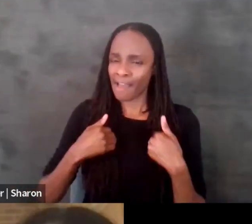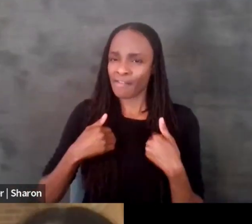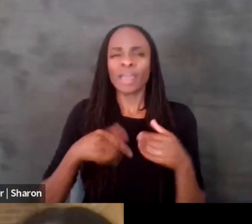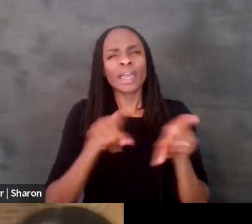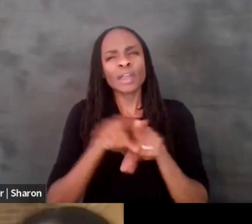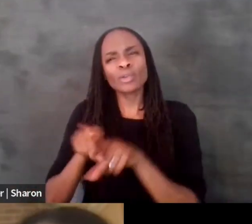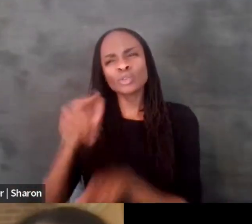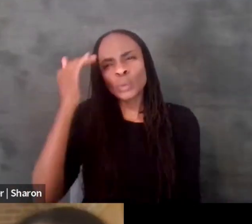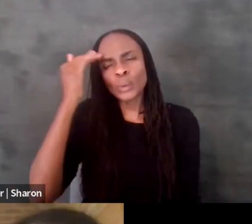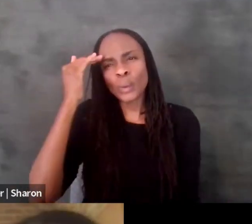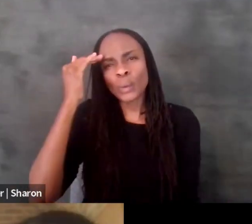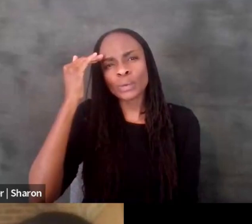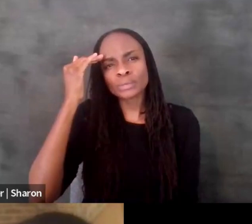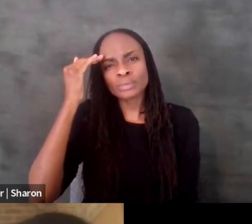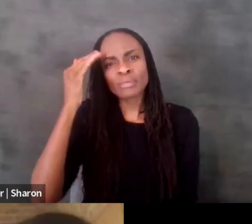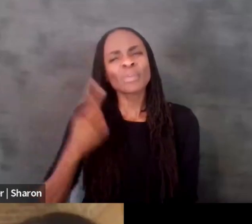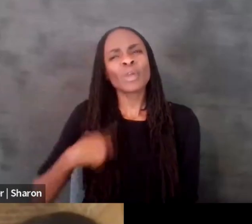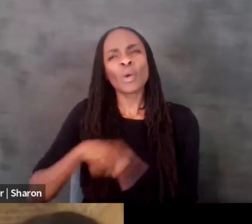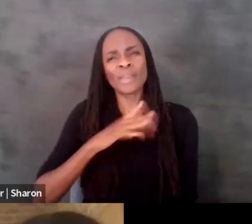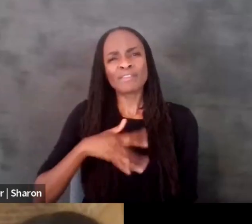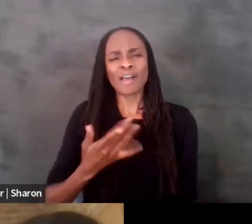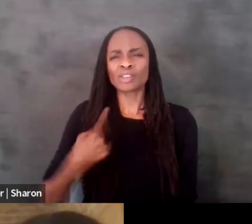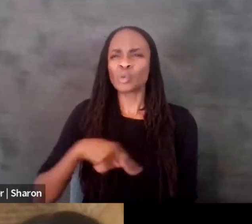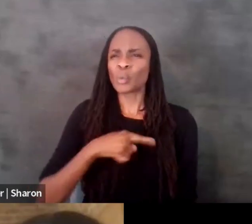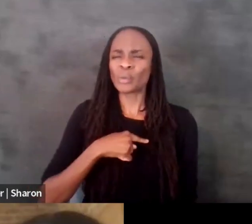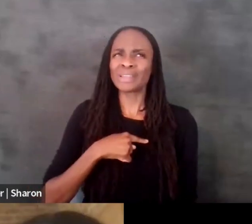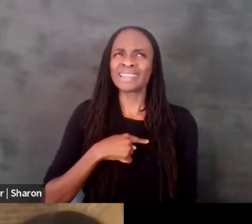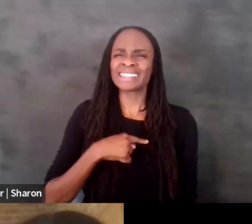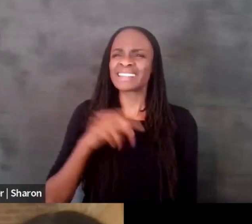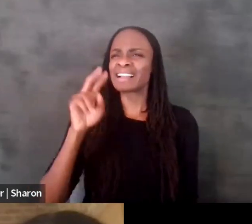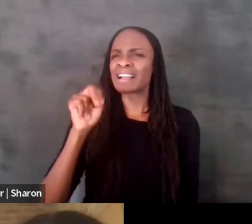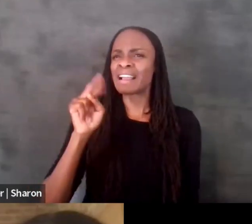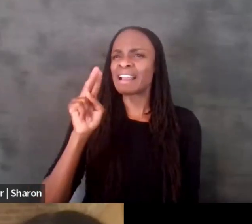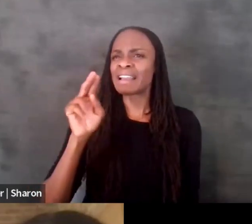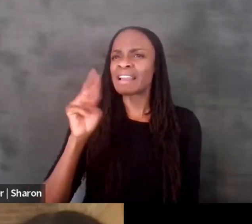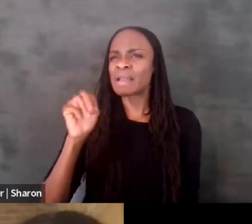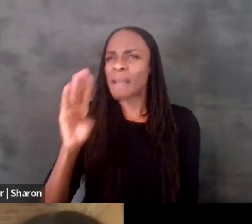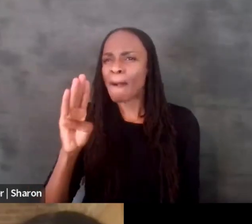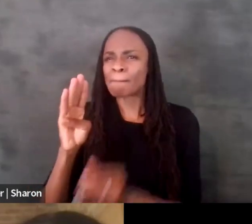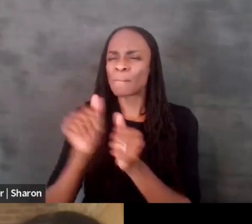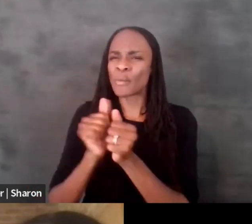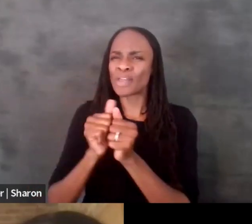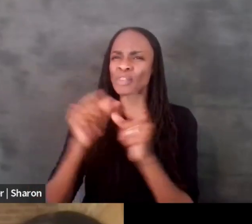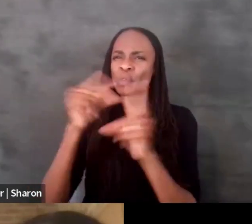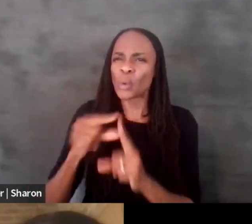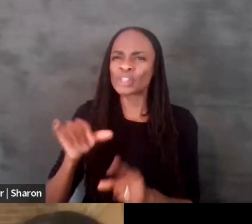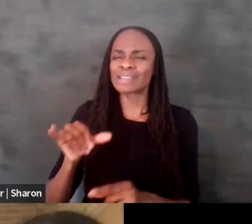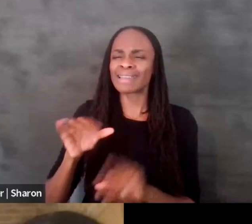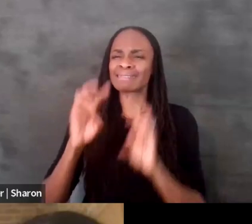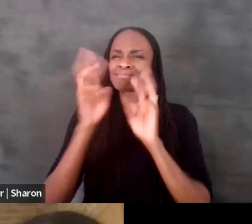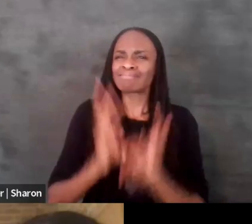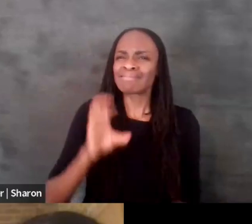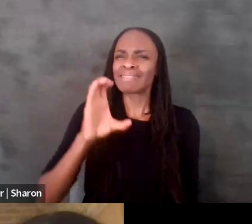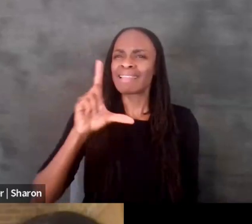also, we felt that we are so numb with words like climate change, global warming, right.